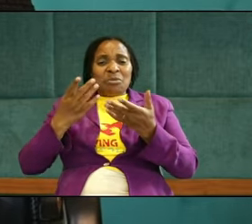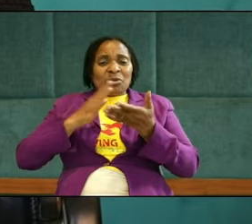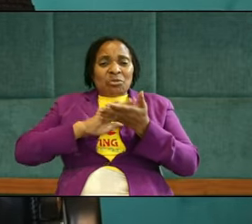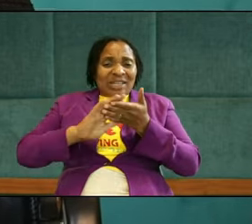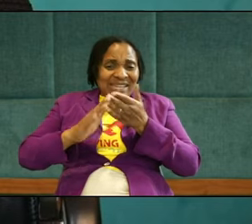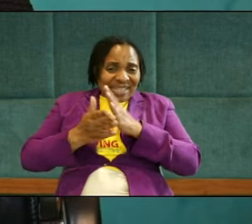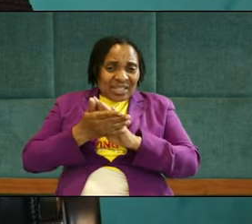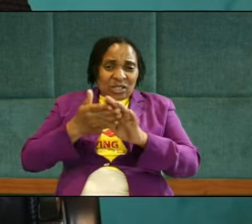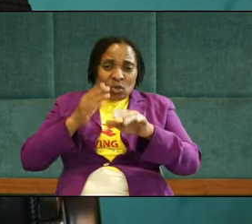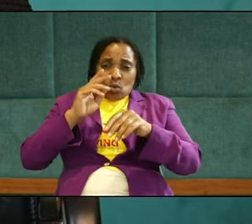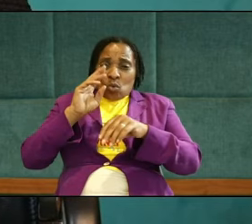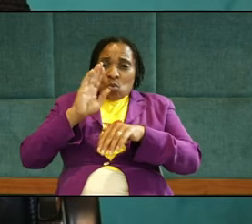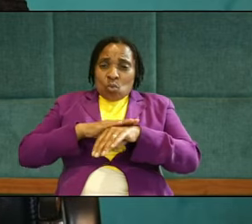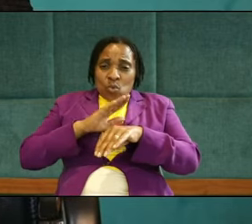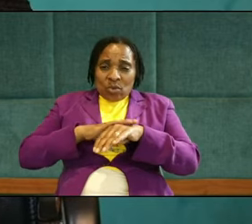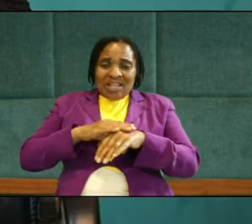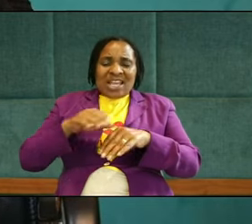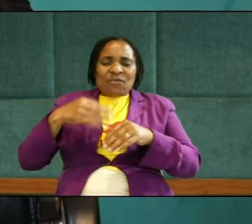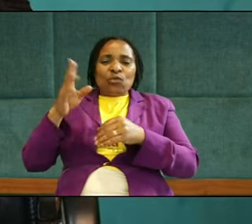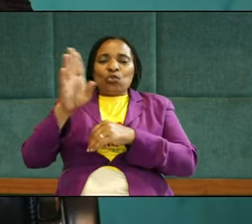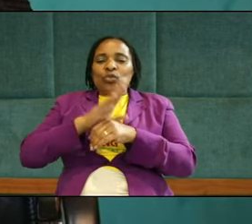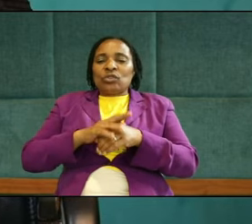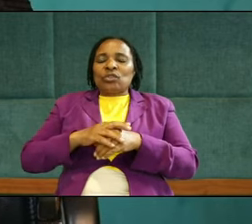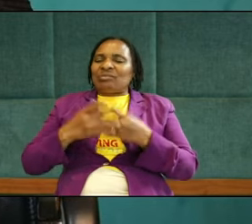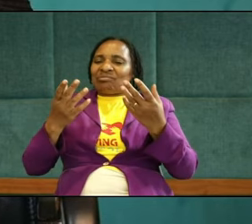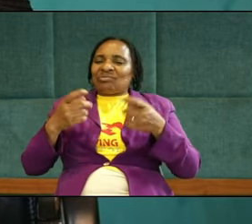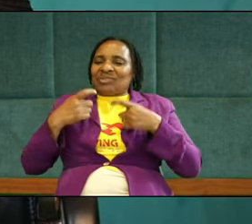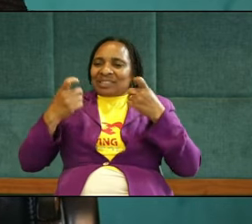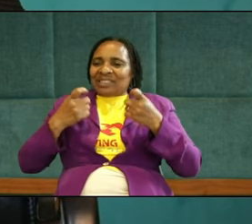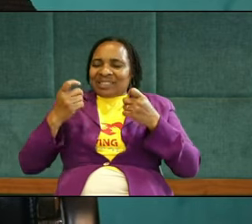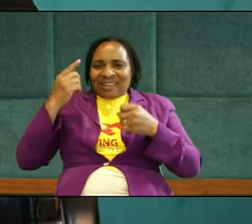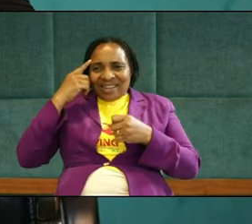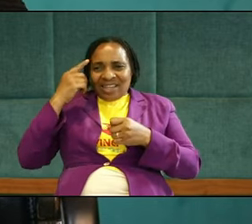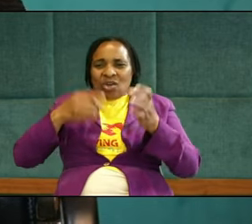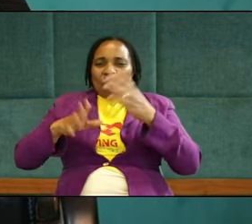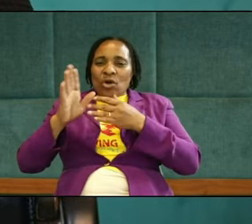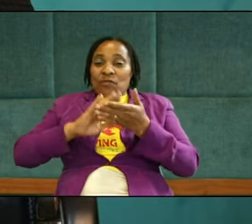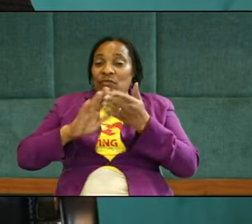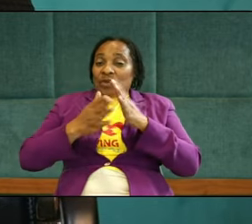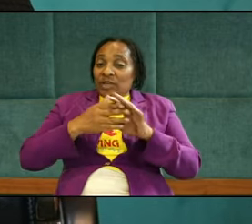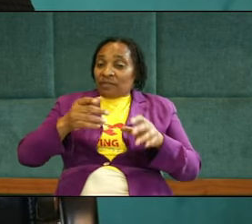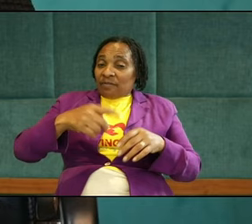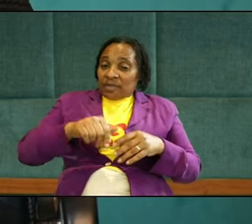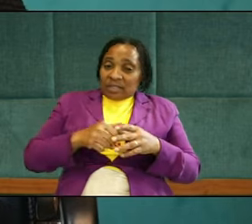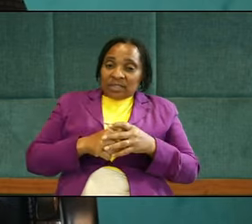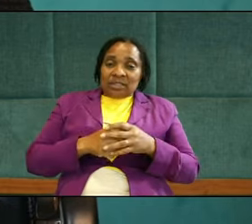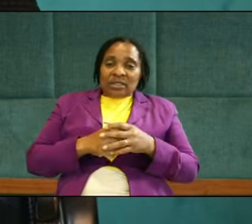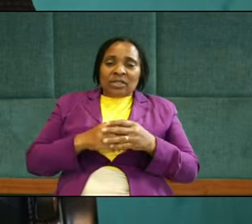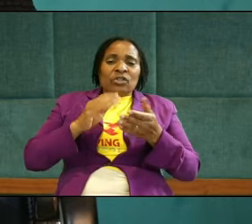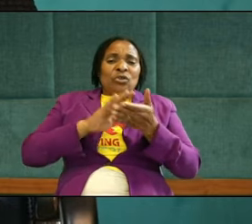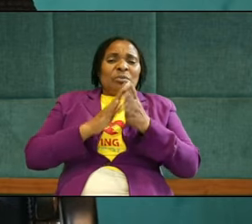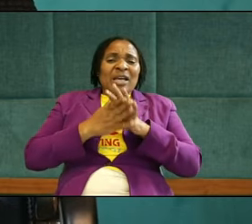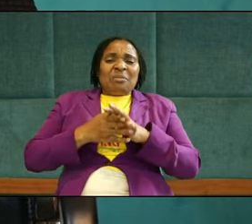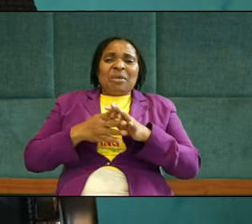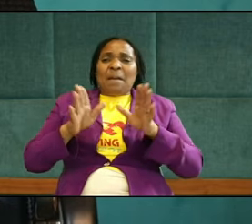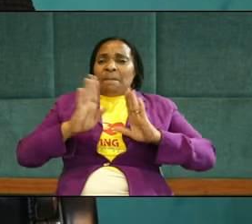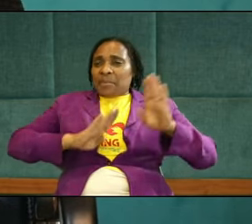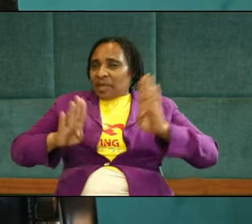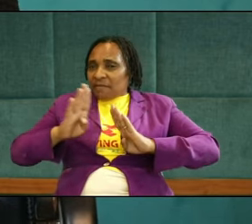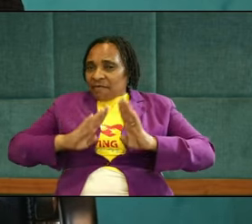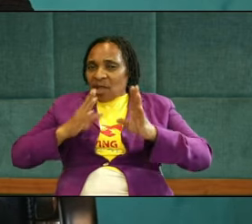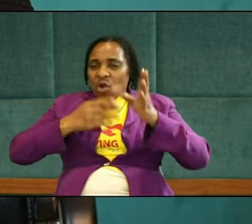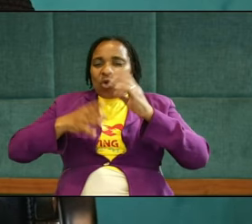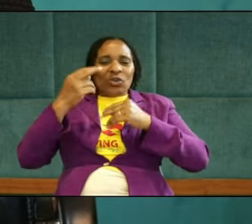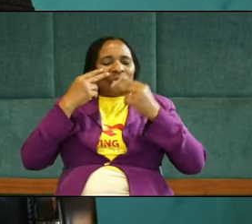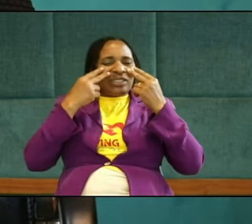if we get used to sinning, thinking that God will forgive us, as Michelle has said, it will become a habit. And God